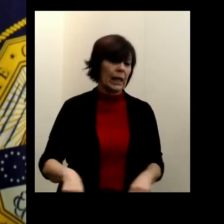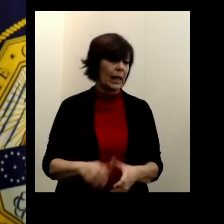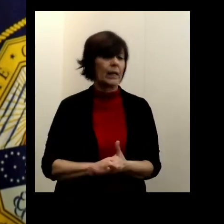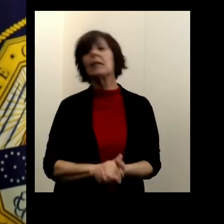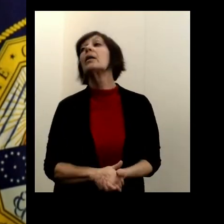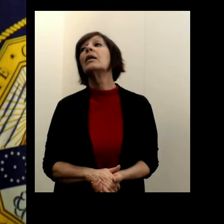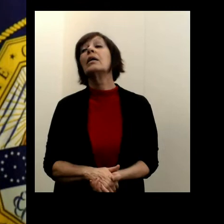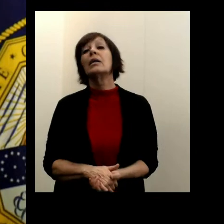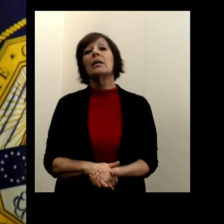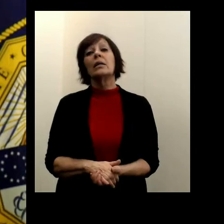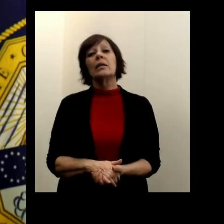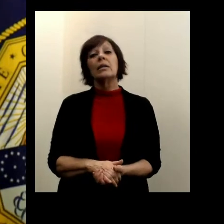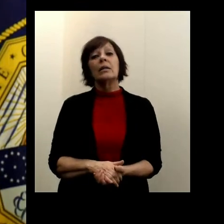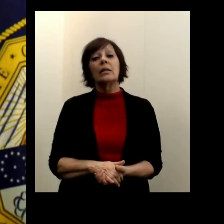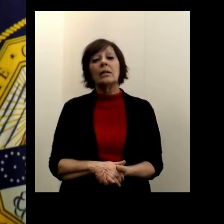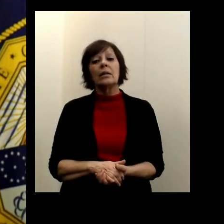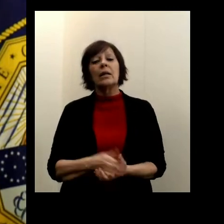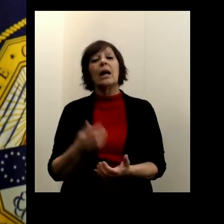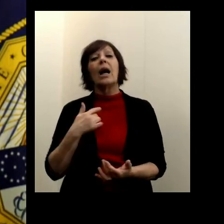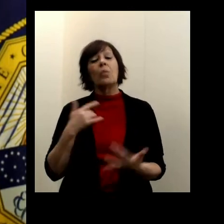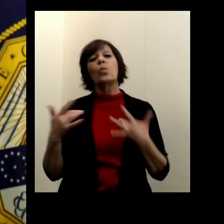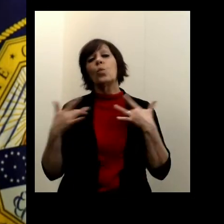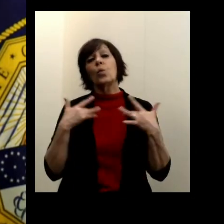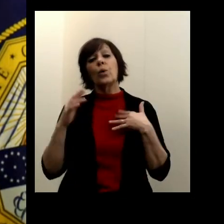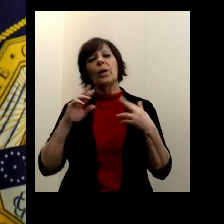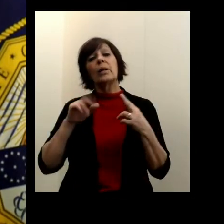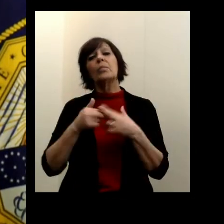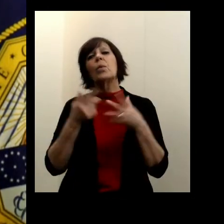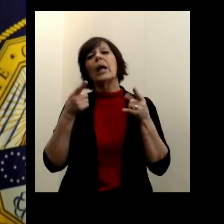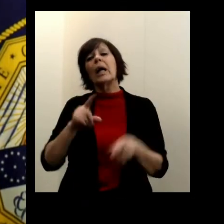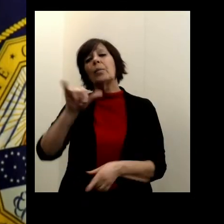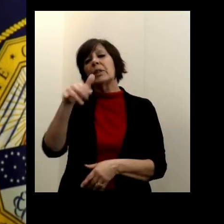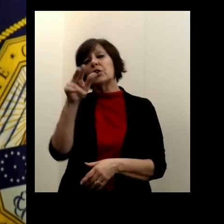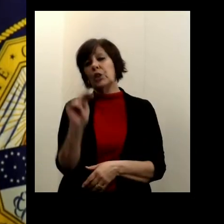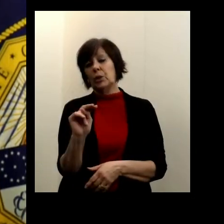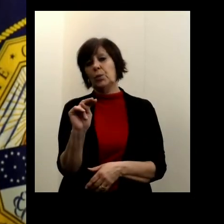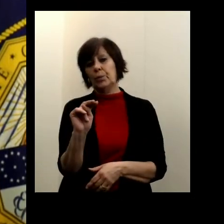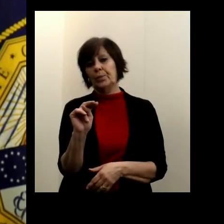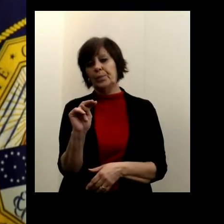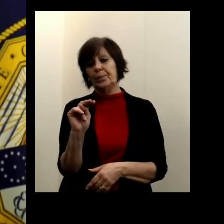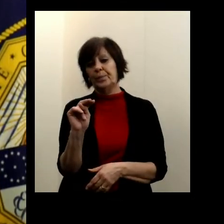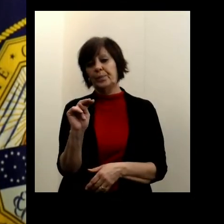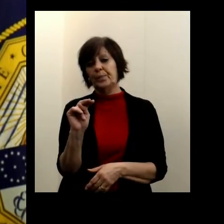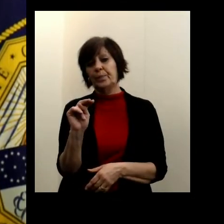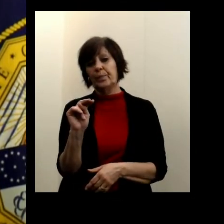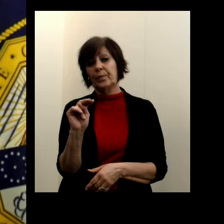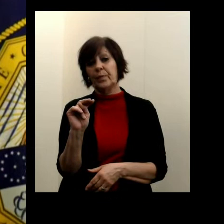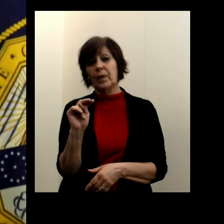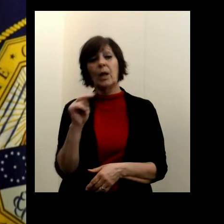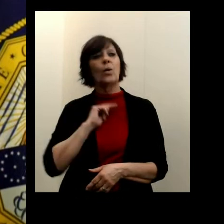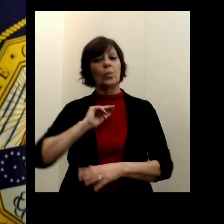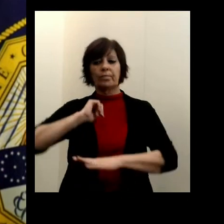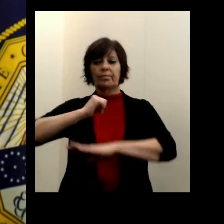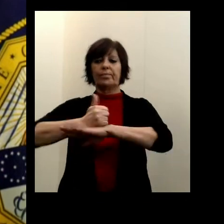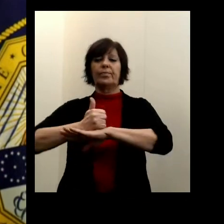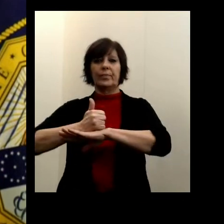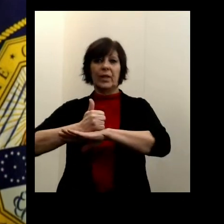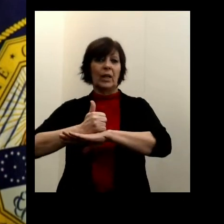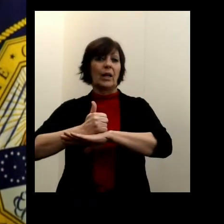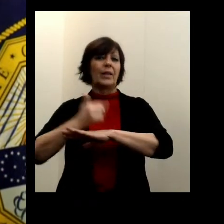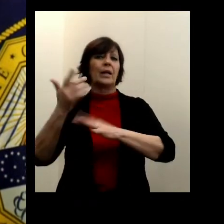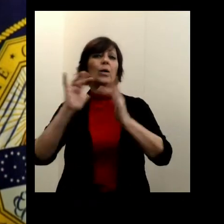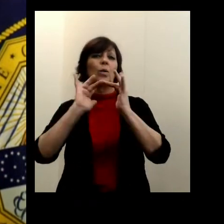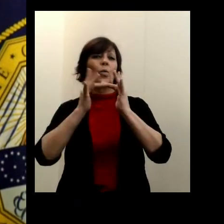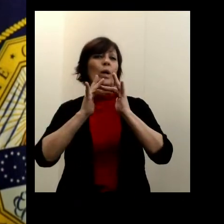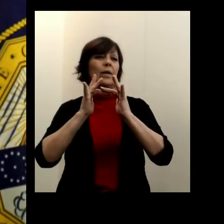school district. I'm very worried about what's going to happen come January. We created virtual learning centers. The county put $15 million